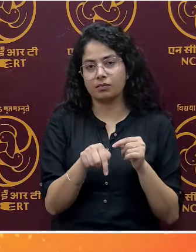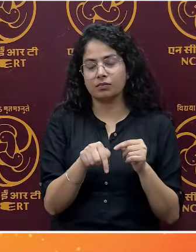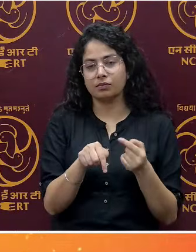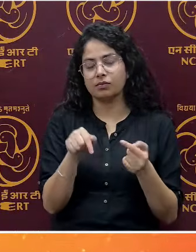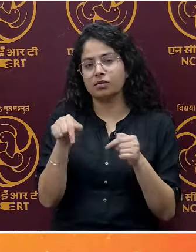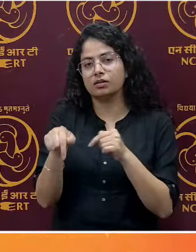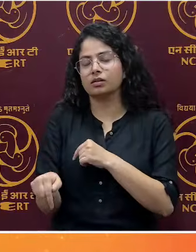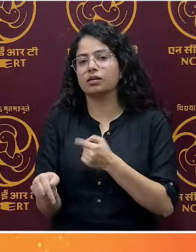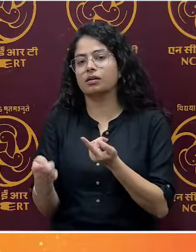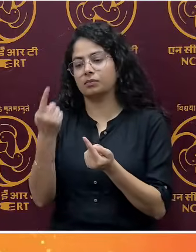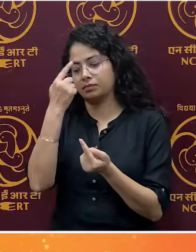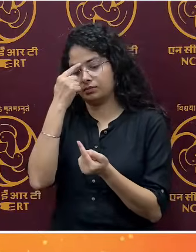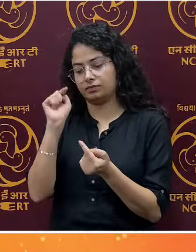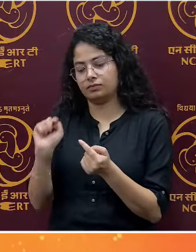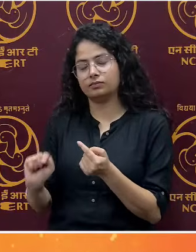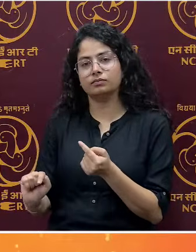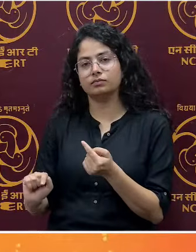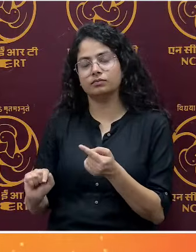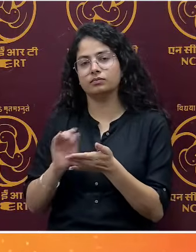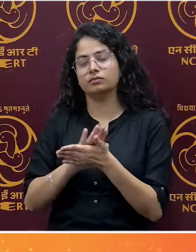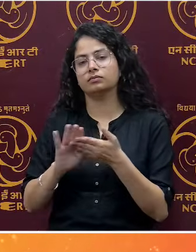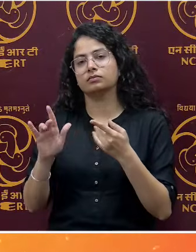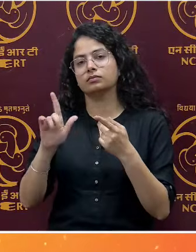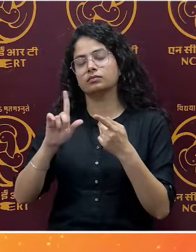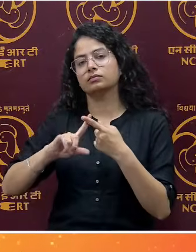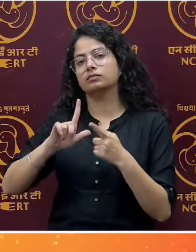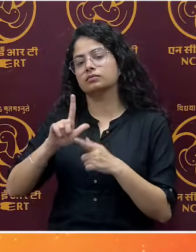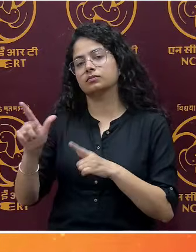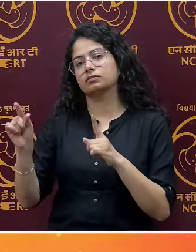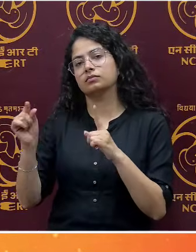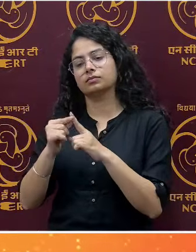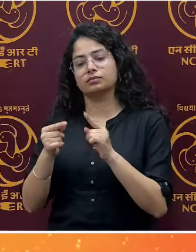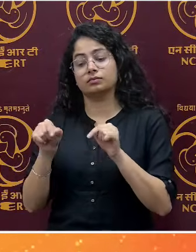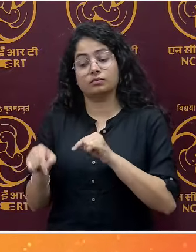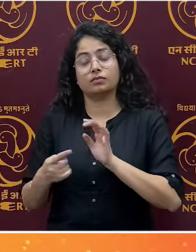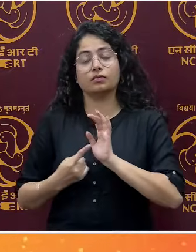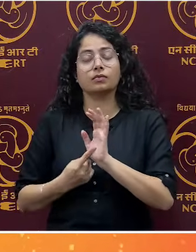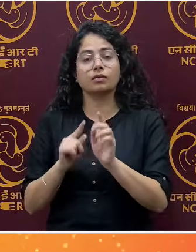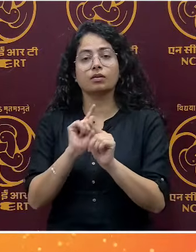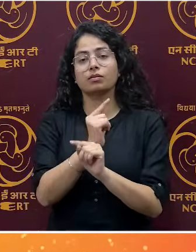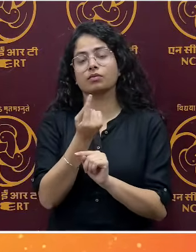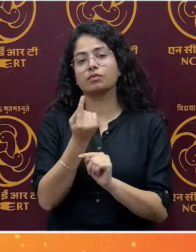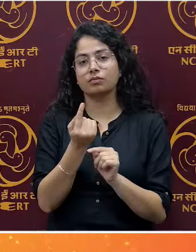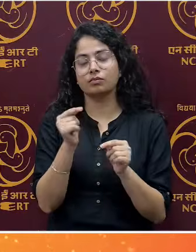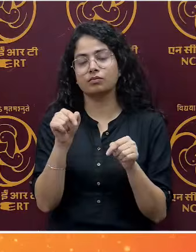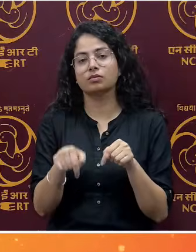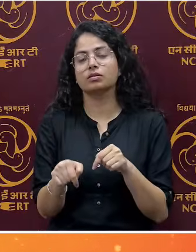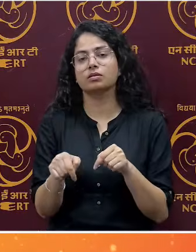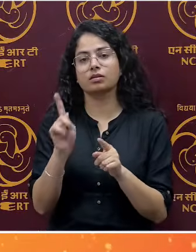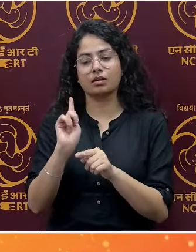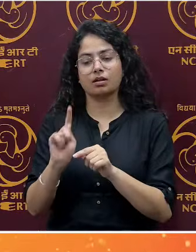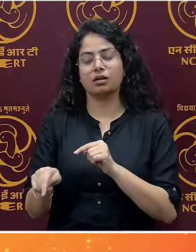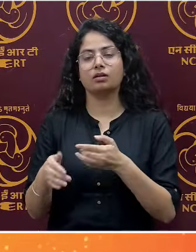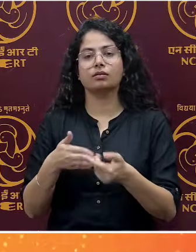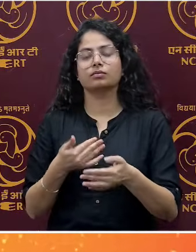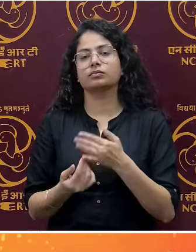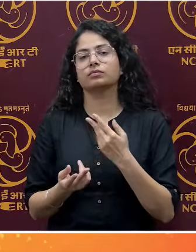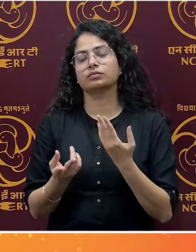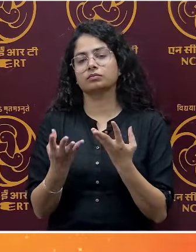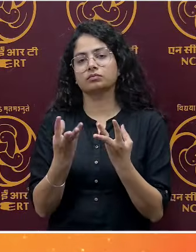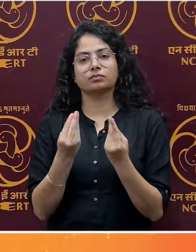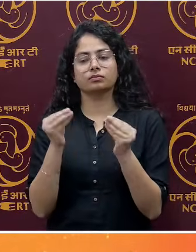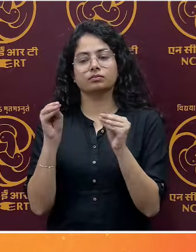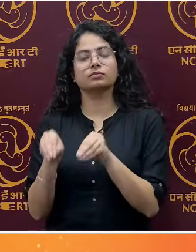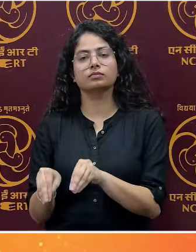have to click on help, and it shows that first user is prompted to enter the values separated